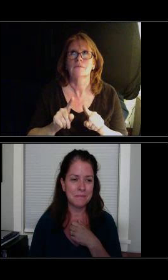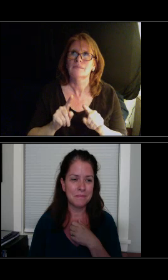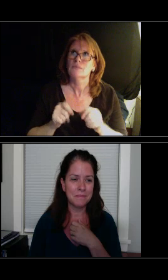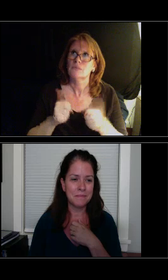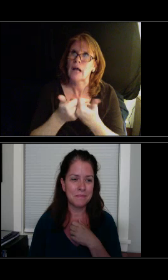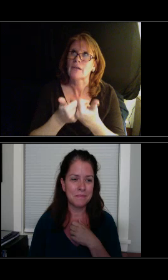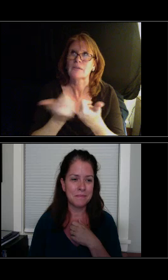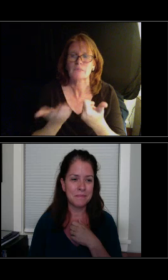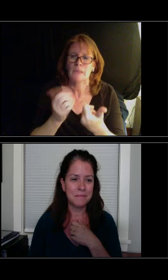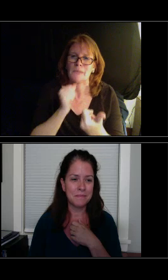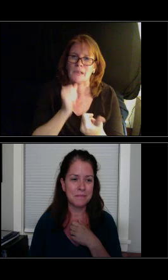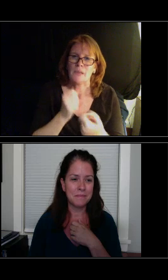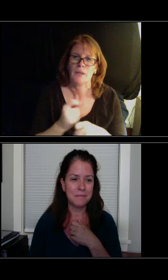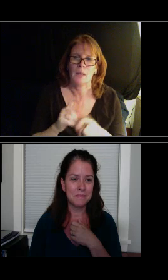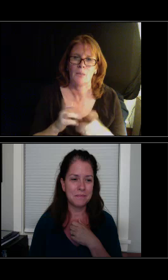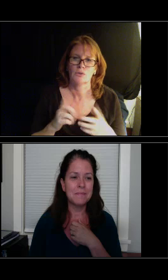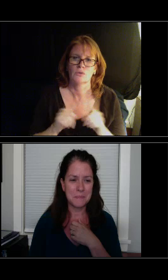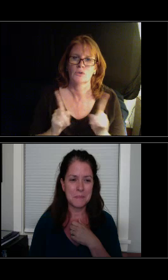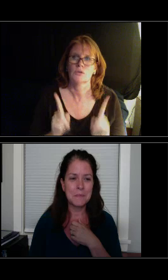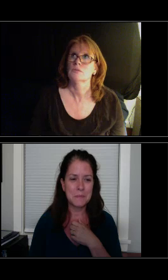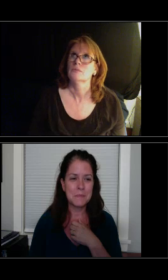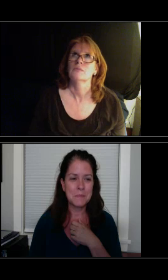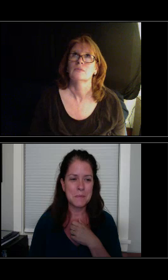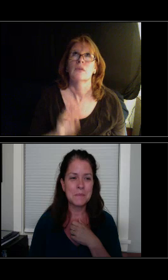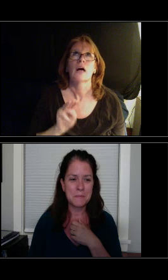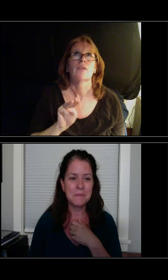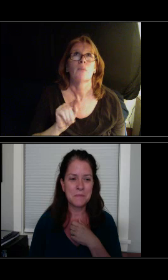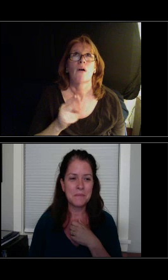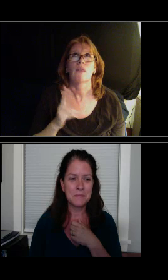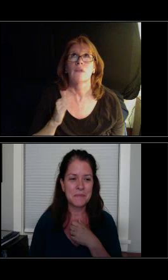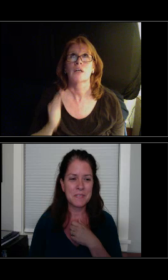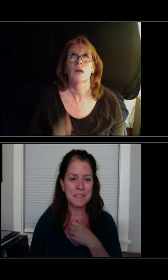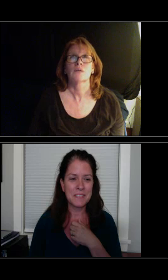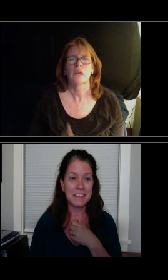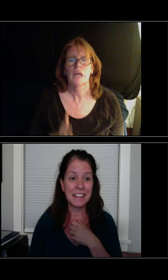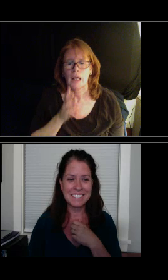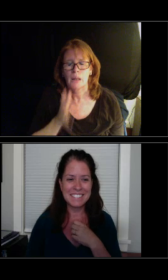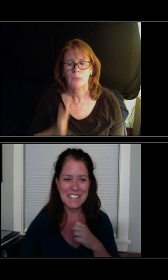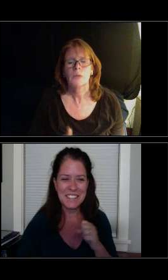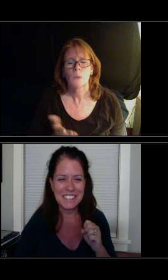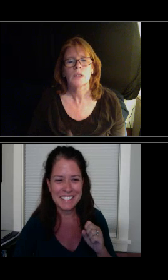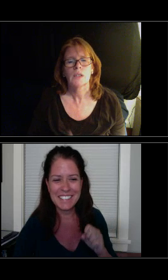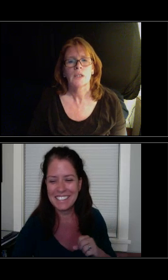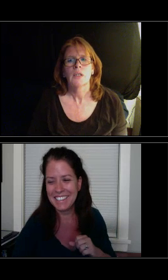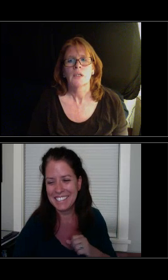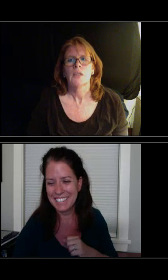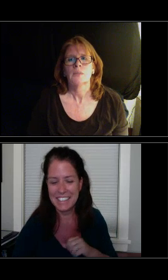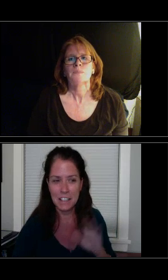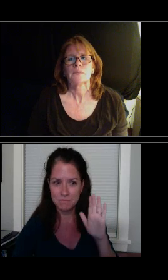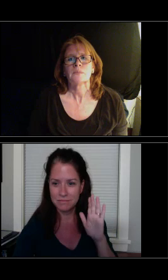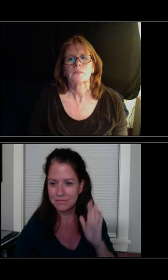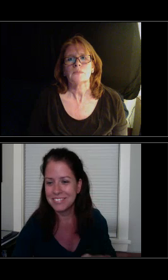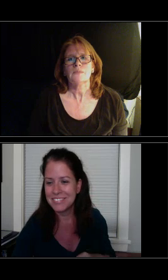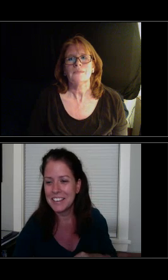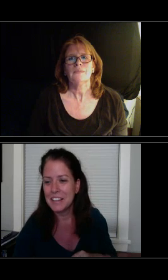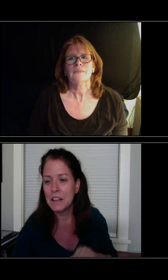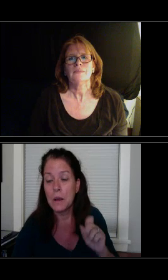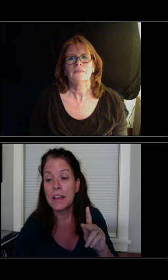But we may have different feelings about it. We may have a sense of guilt that we take on sometimes and wonder if we're doing the right thing.